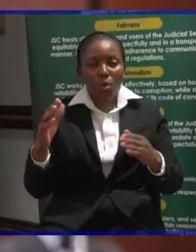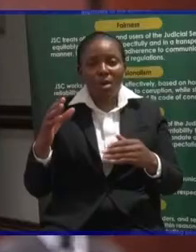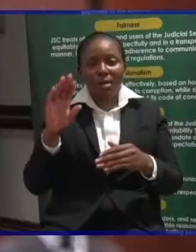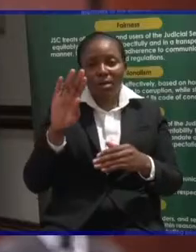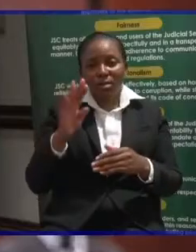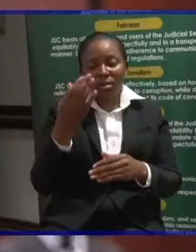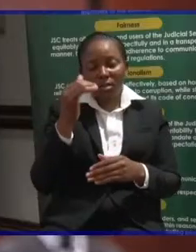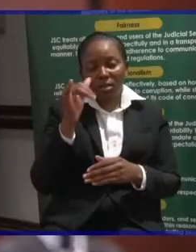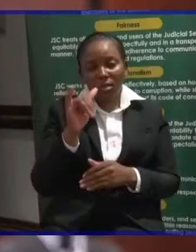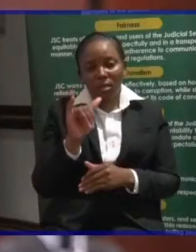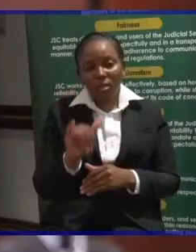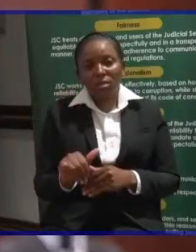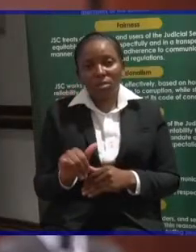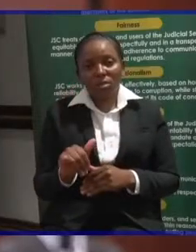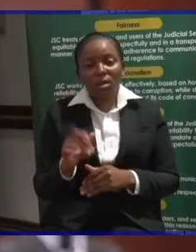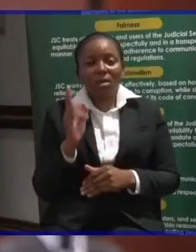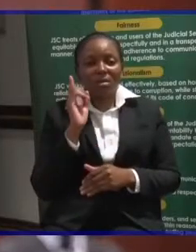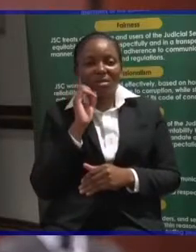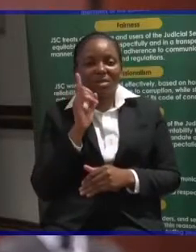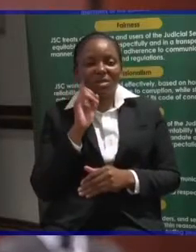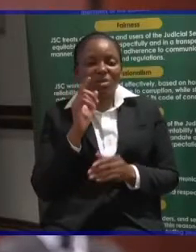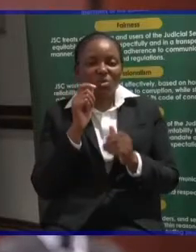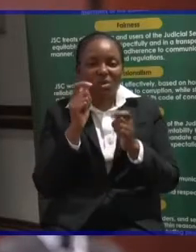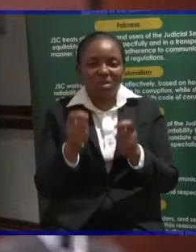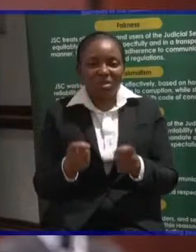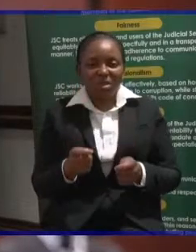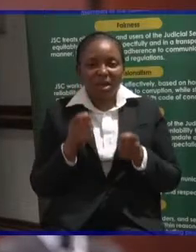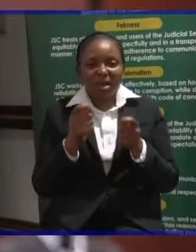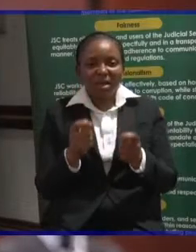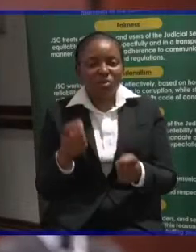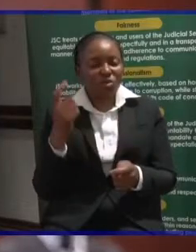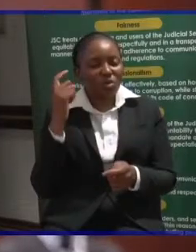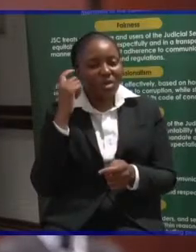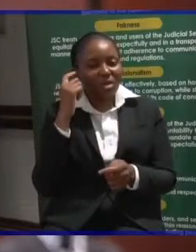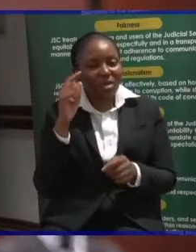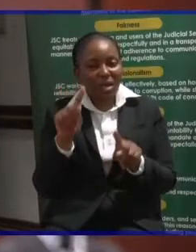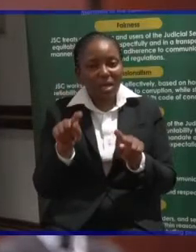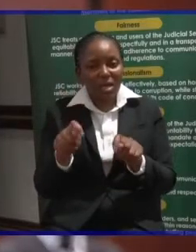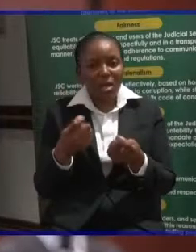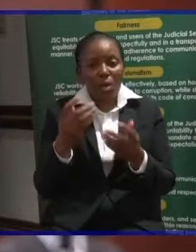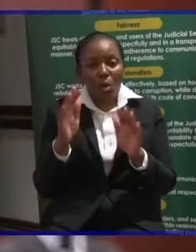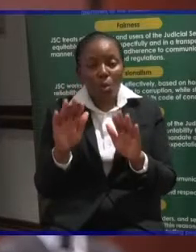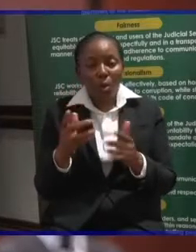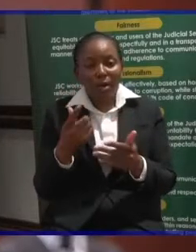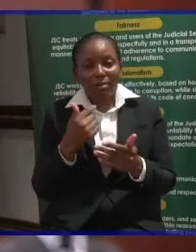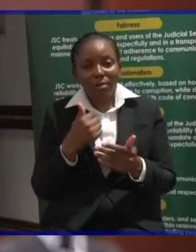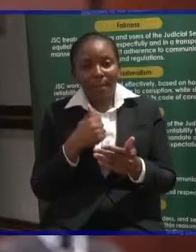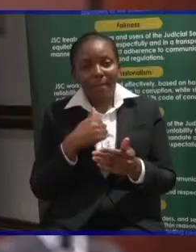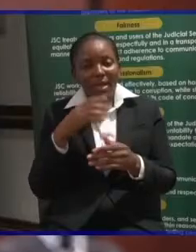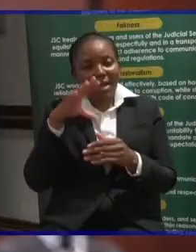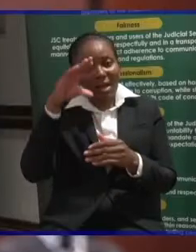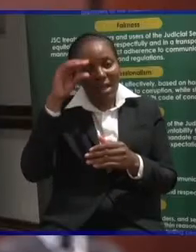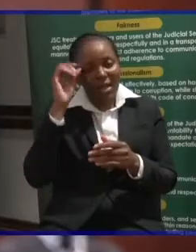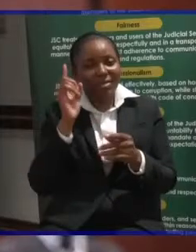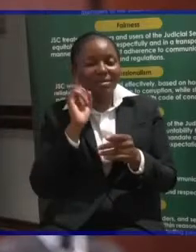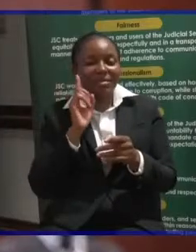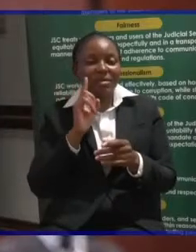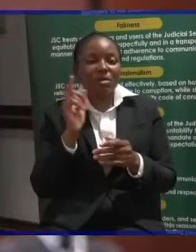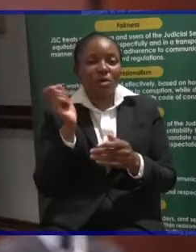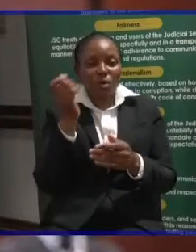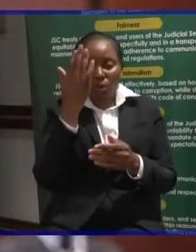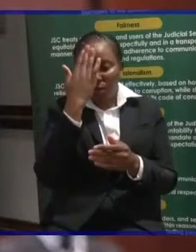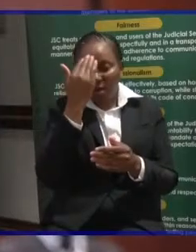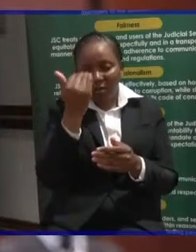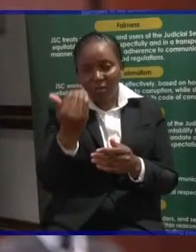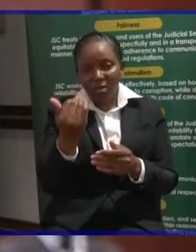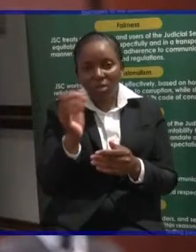So I was still trying to refresh my mind on what I learned when I was still at college.